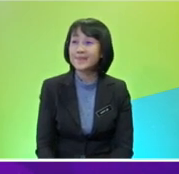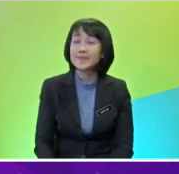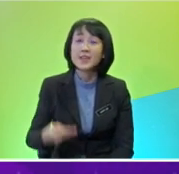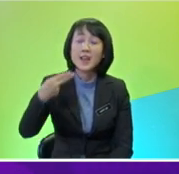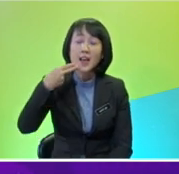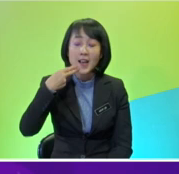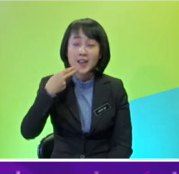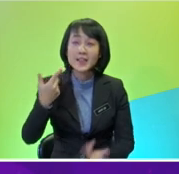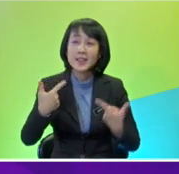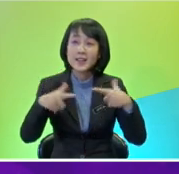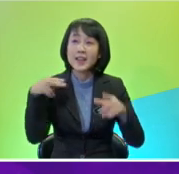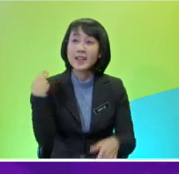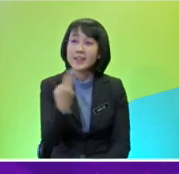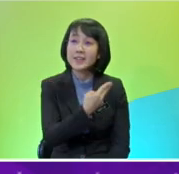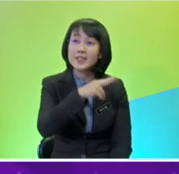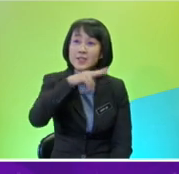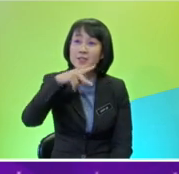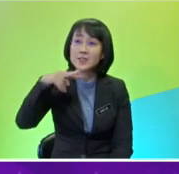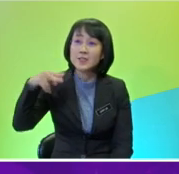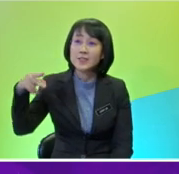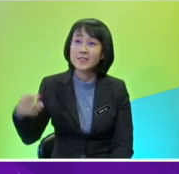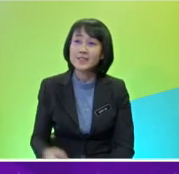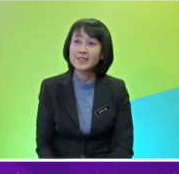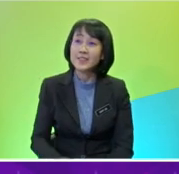Hannah, let's swim.